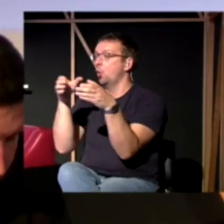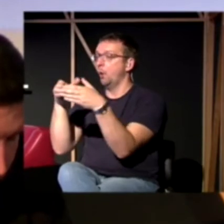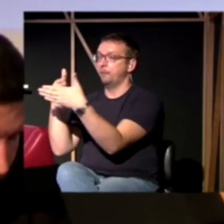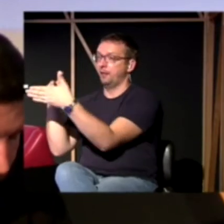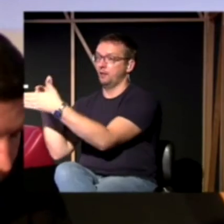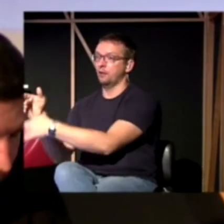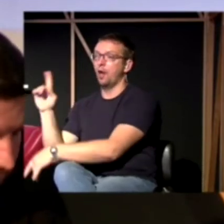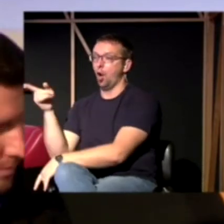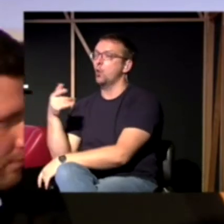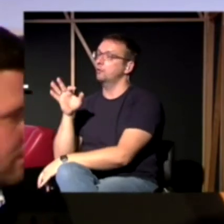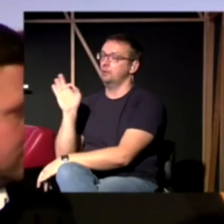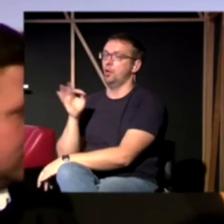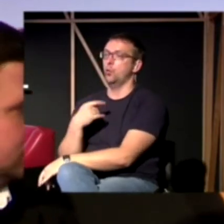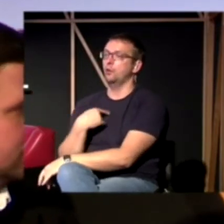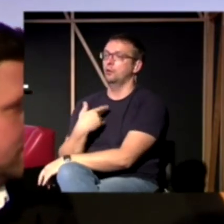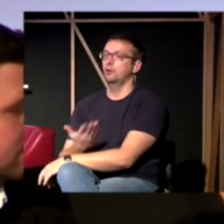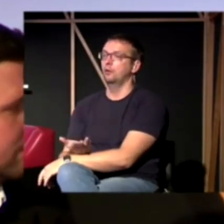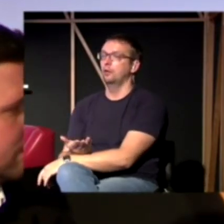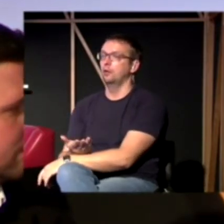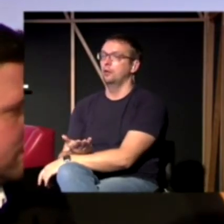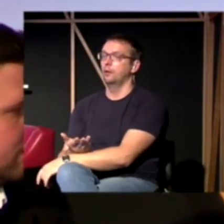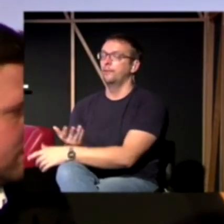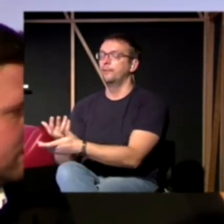changes are very evident and